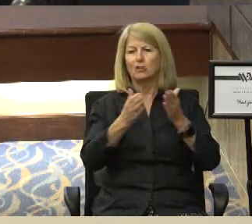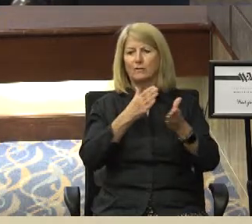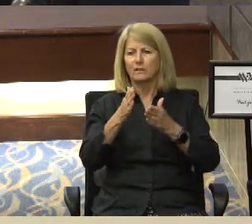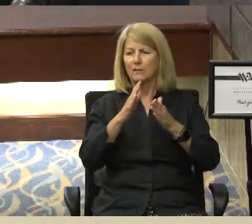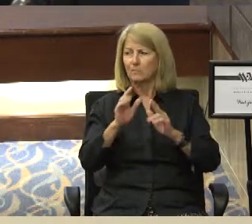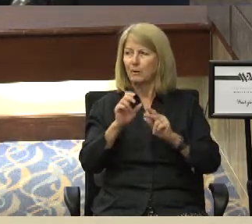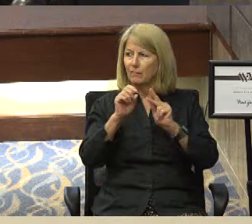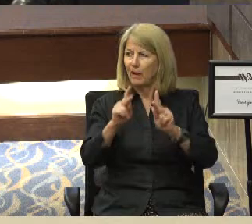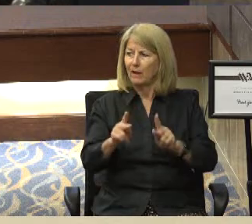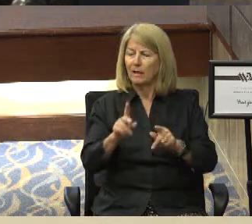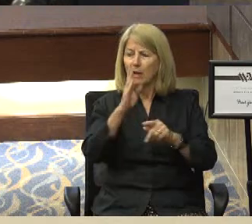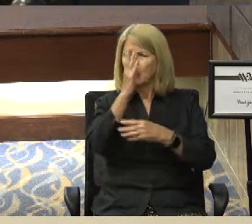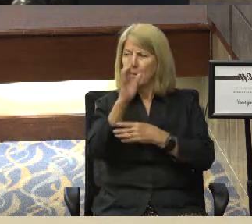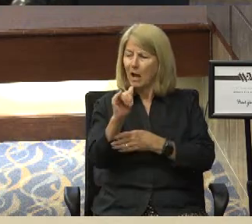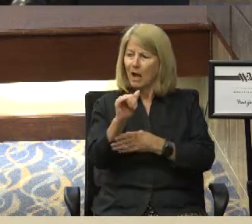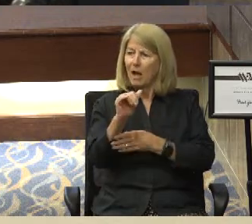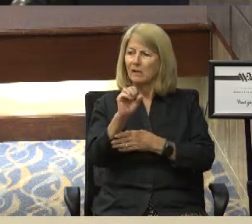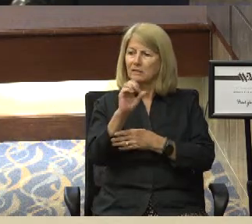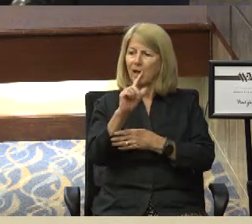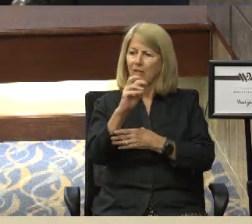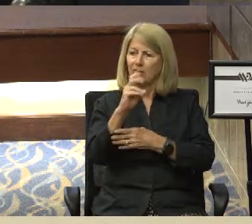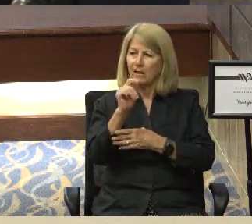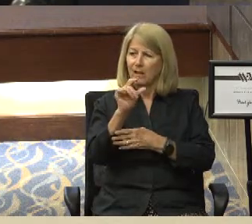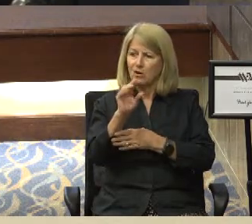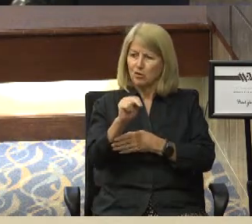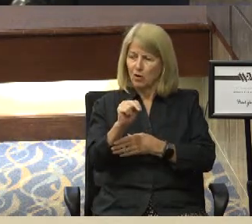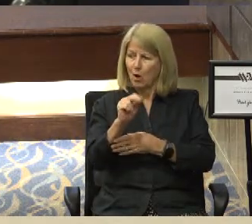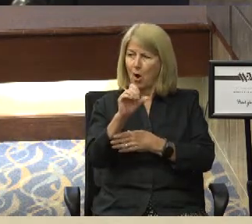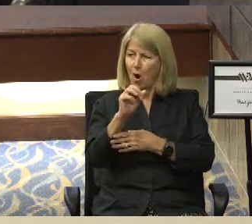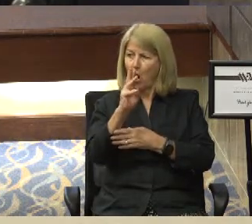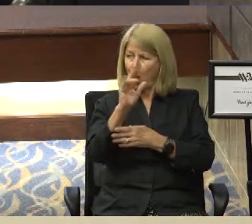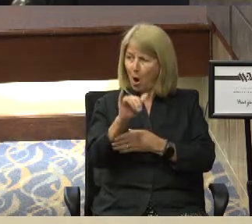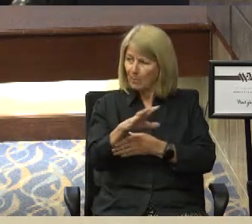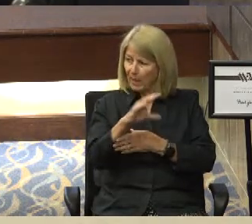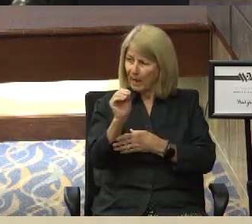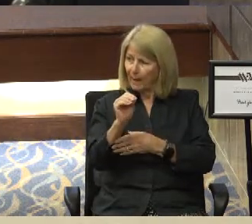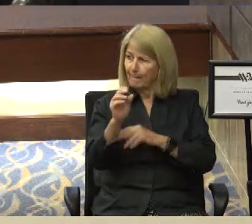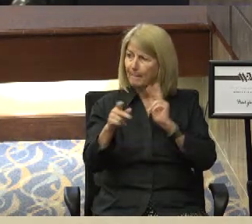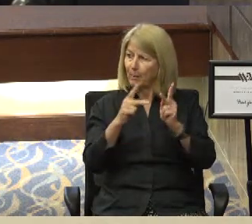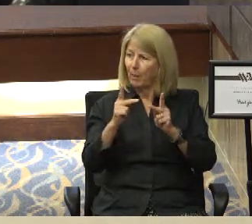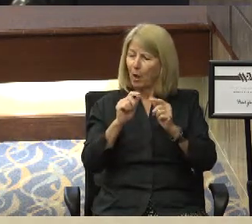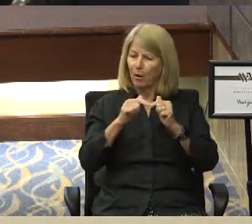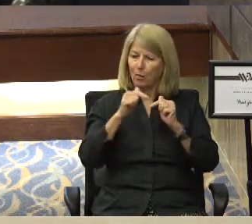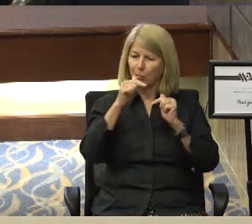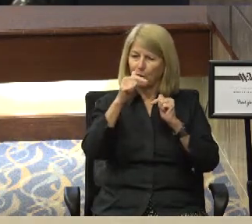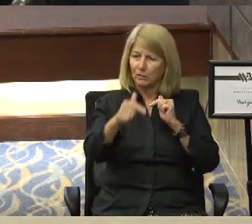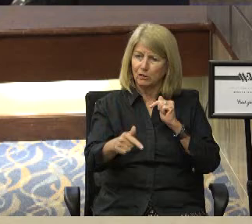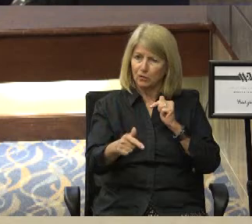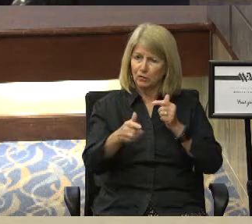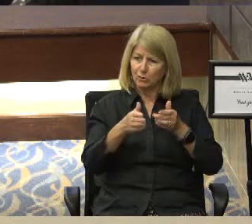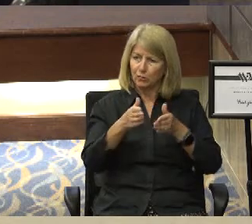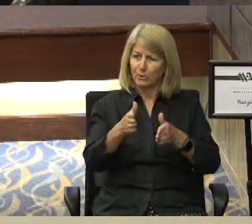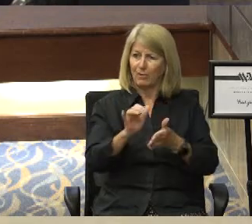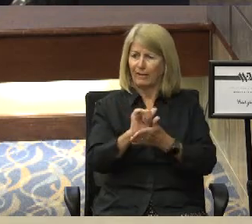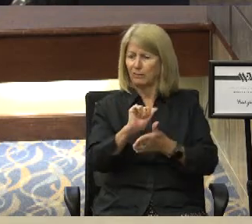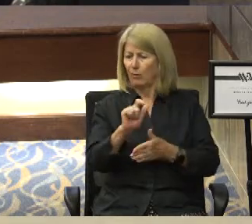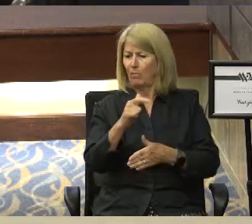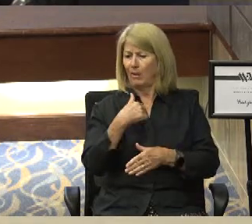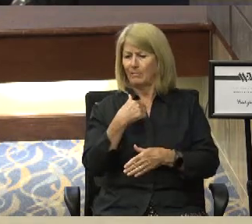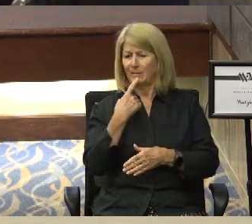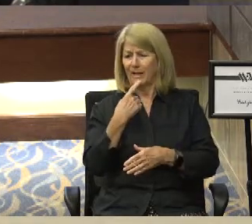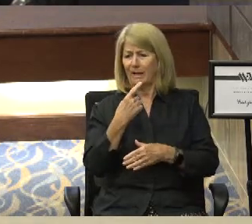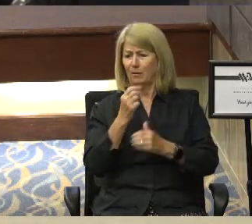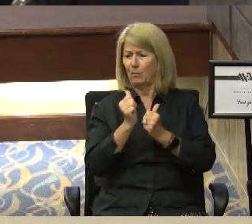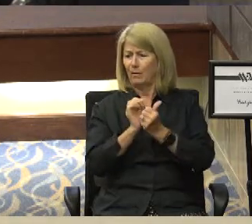Army, and meet a concern of homeowners across the street. And so from my vantage point, that's all I'm saying on that particular